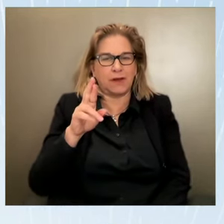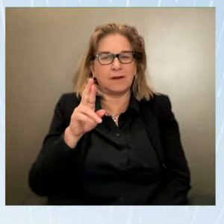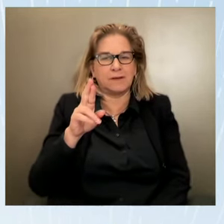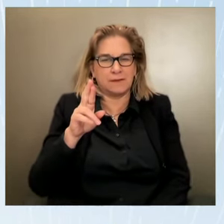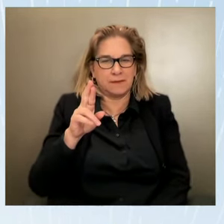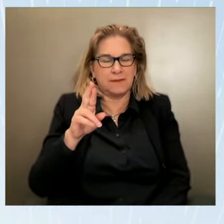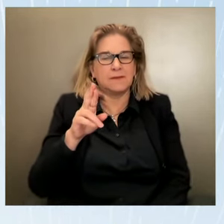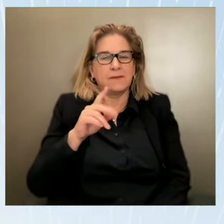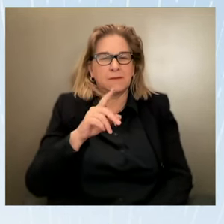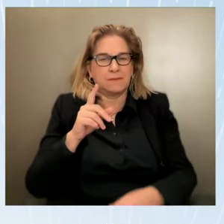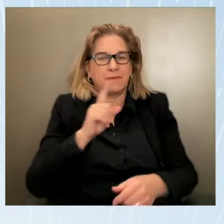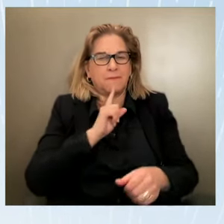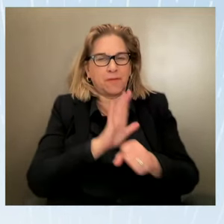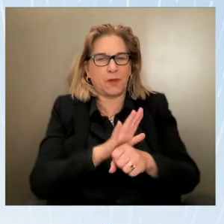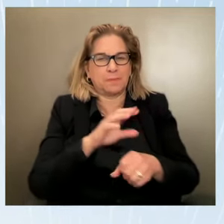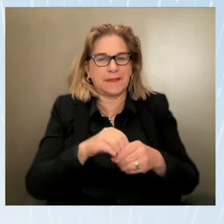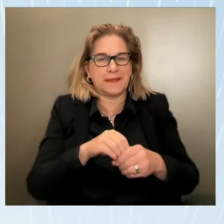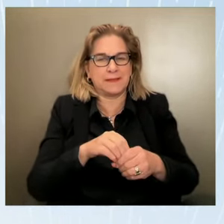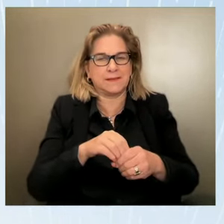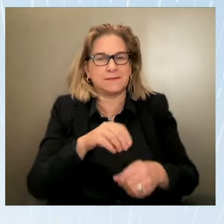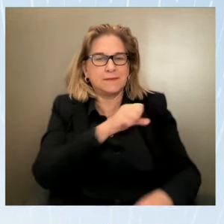around this table know that that means a lot.